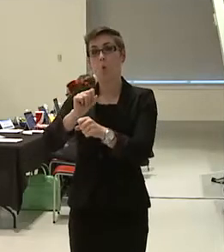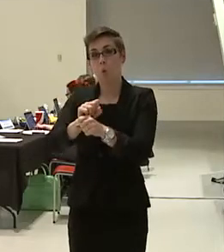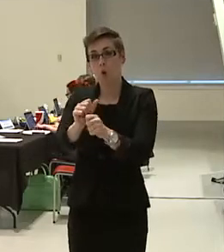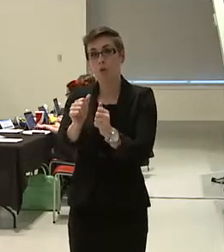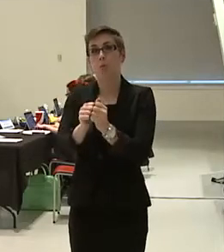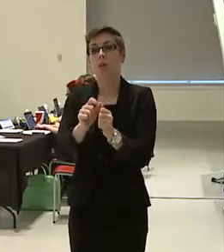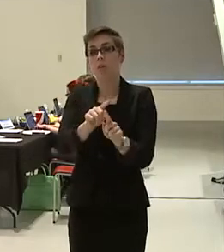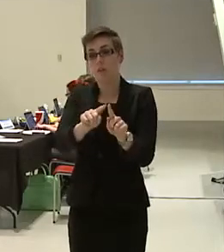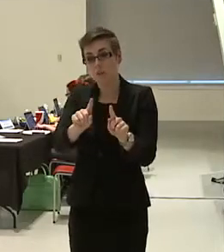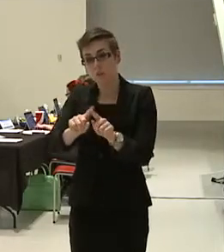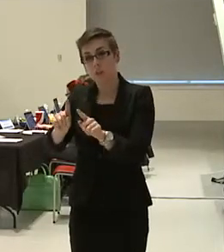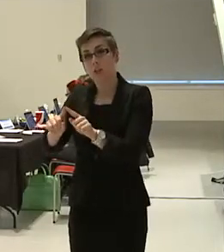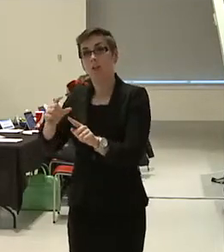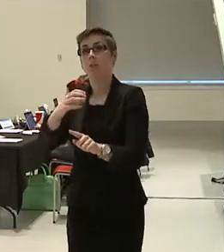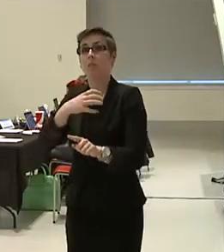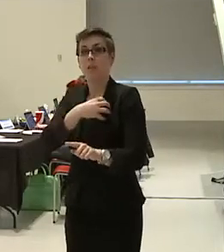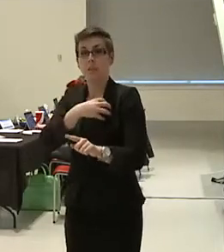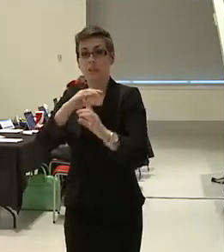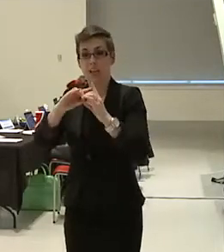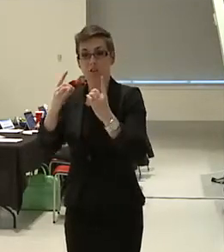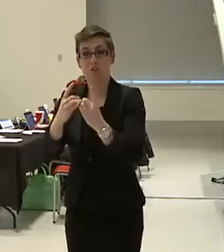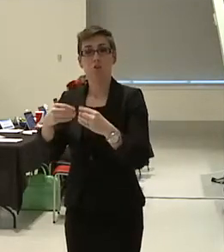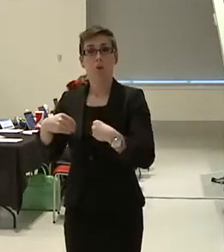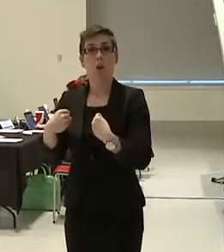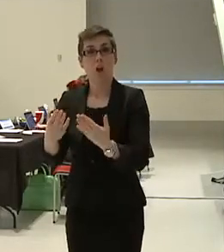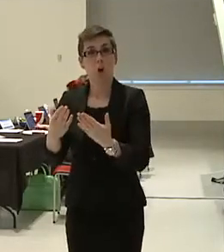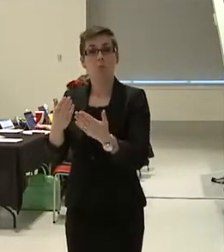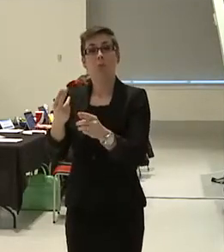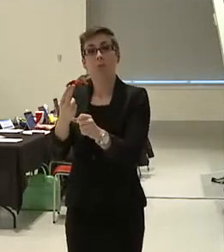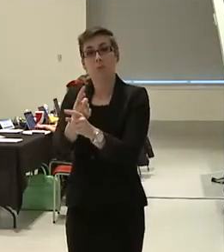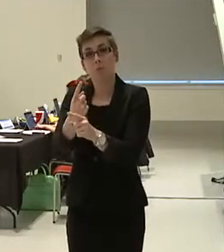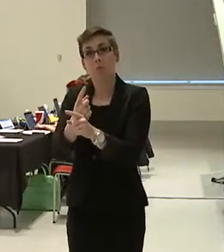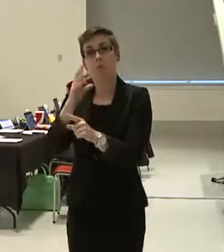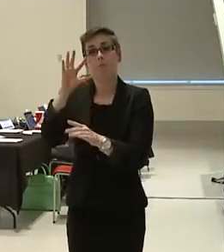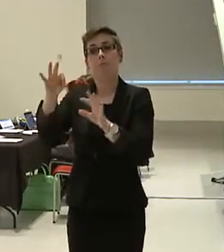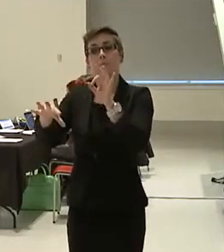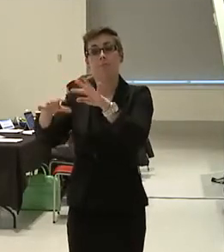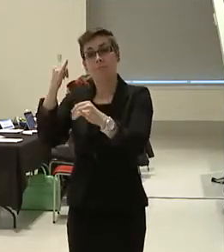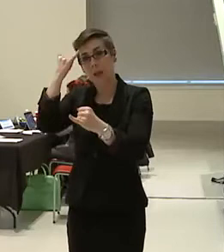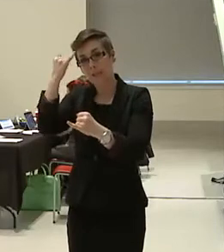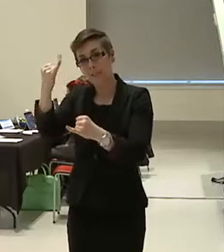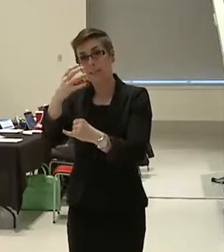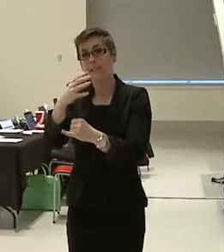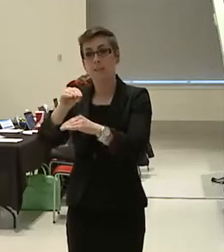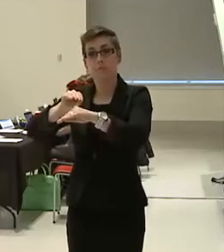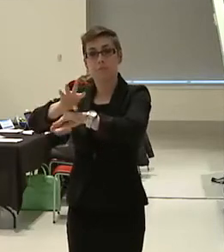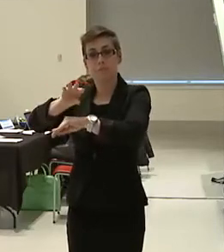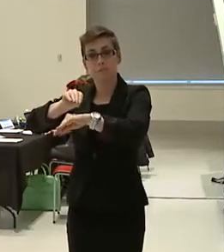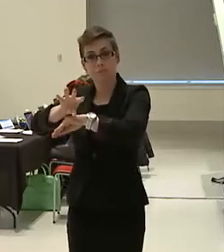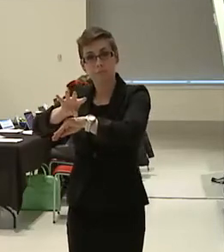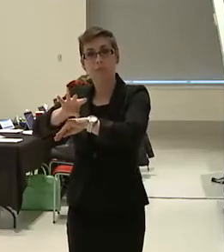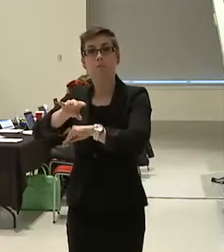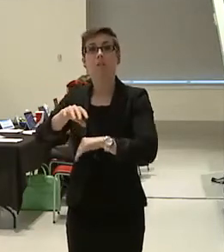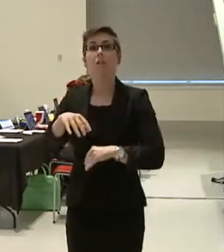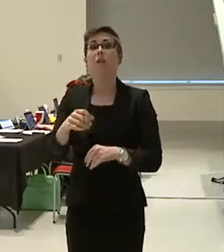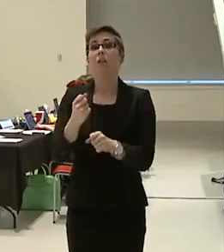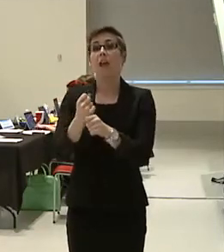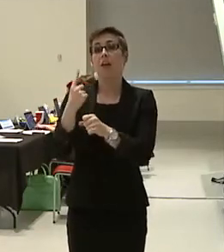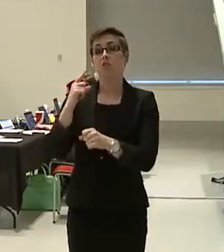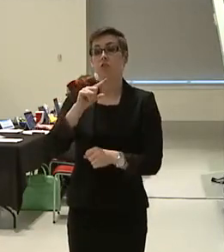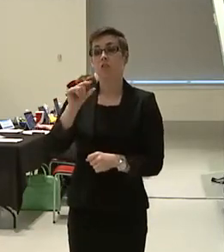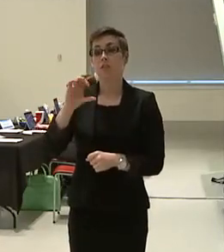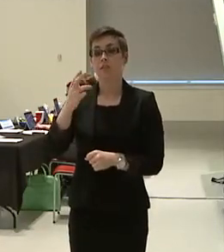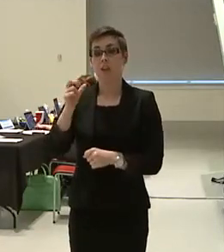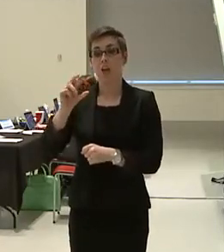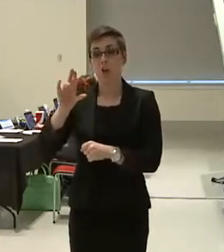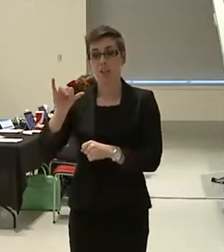fellows who provide valuable insight and help guide projects and programs. This past year, Lieutenant Zachary Perron from the